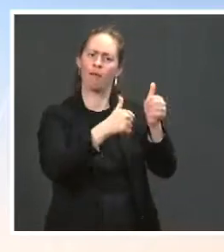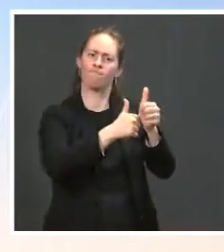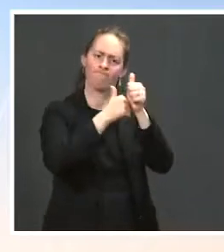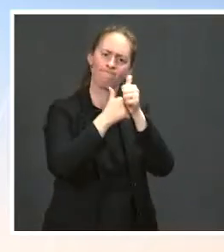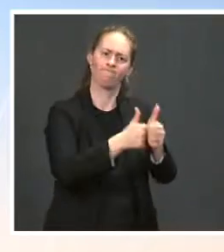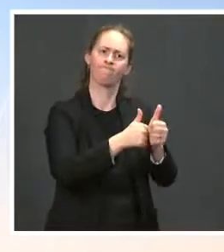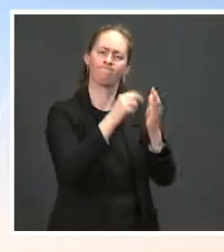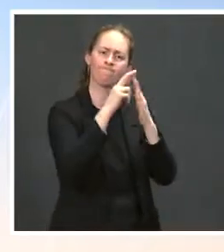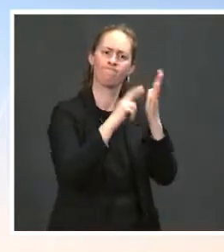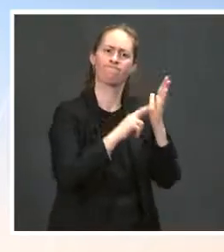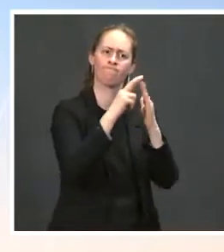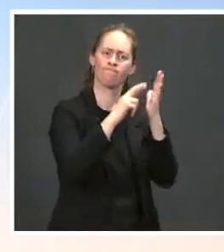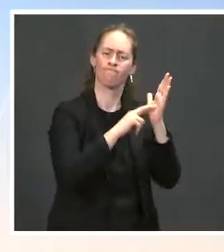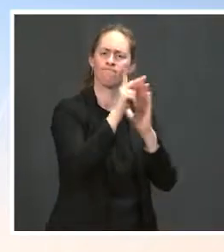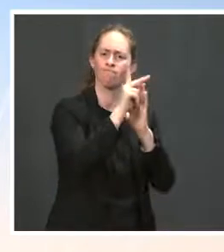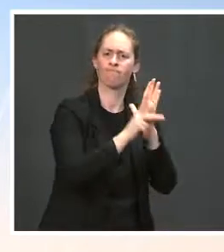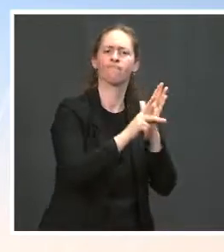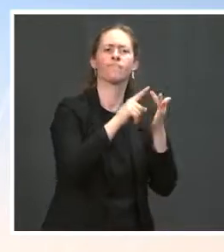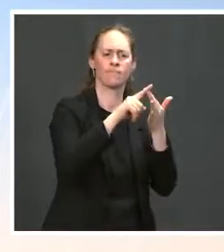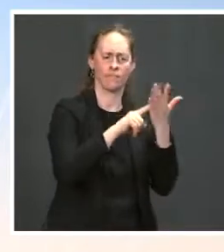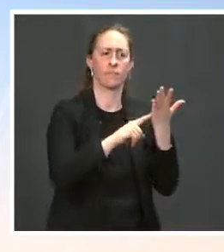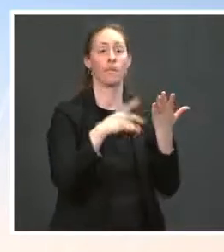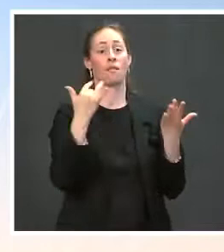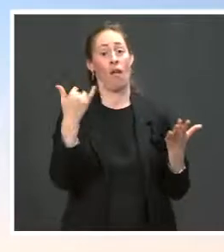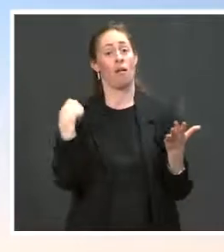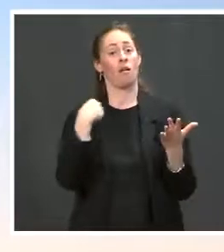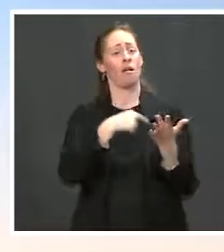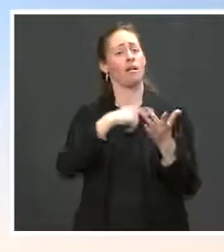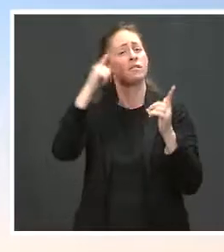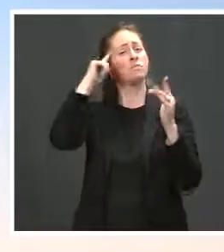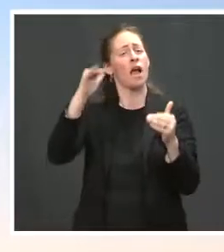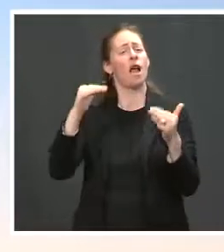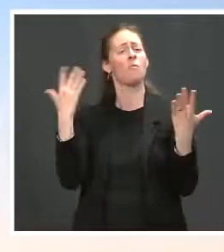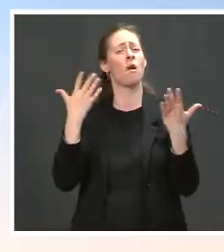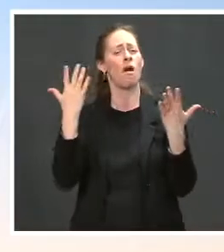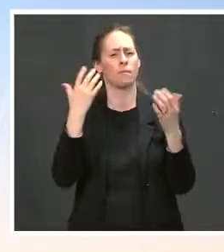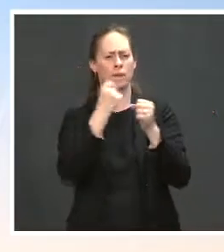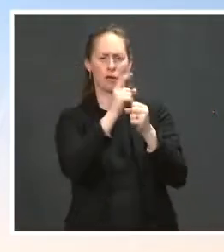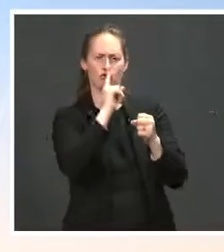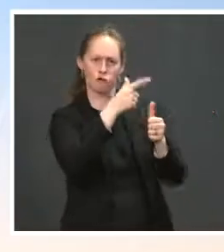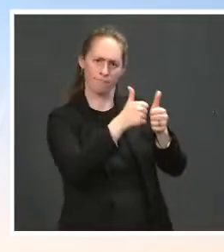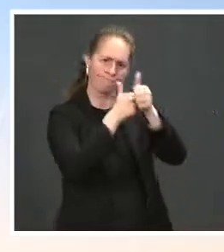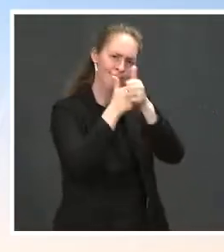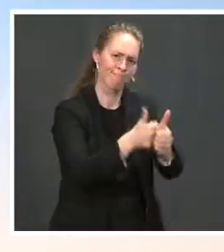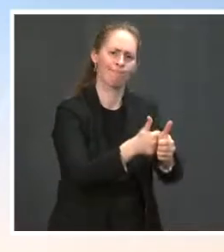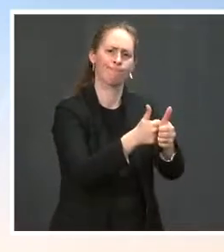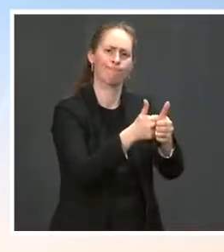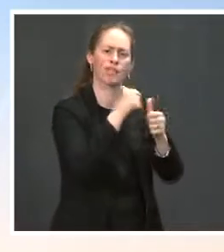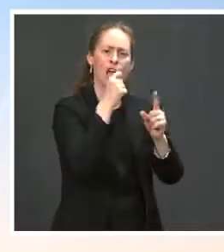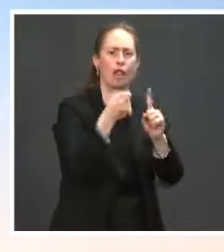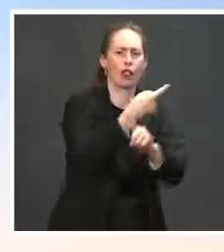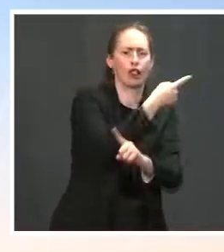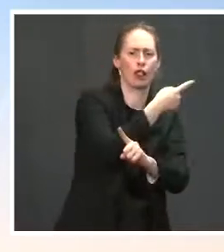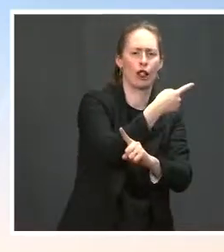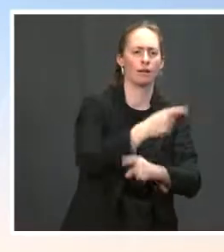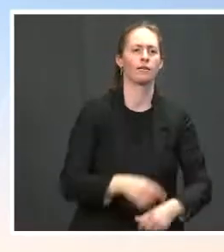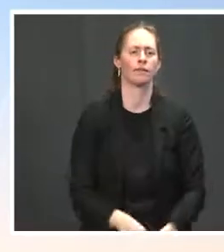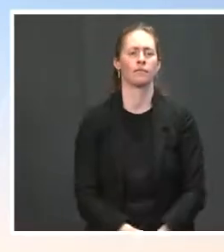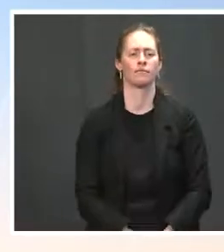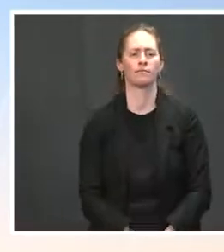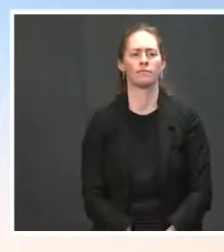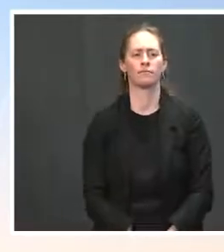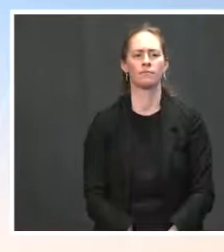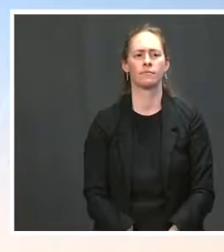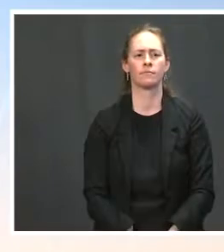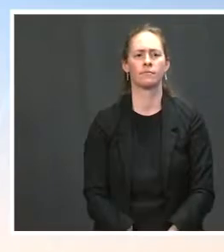through, but my expectation is that those will focus on that specific issue. Talking about Vienna, Western diplomats indicating